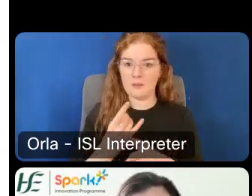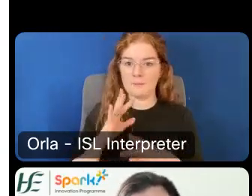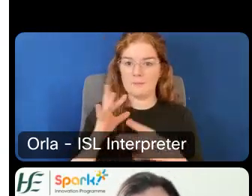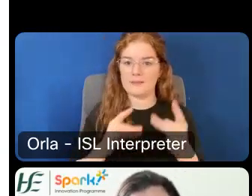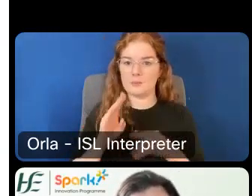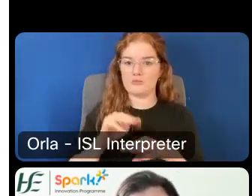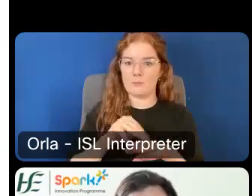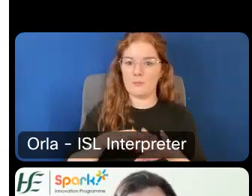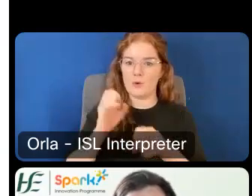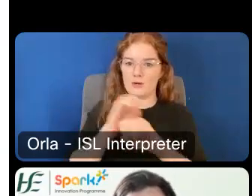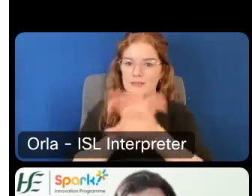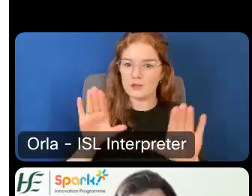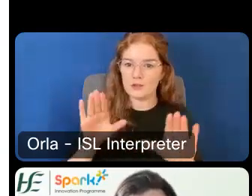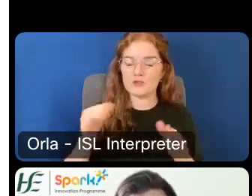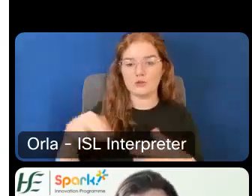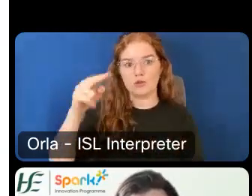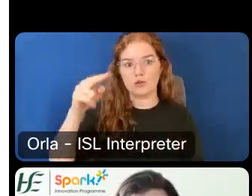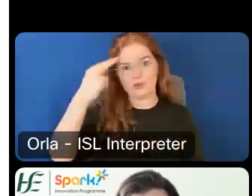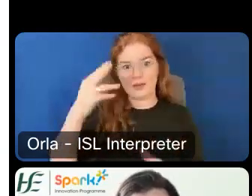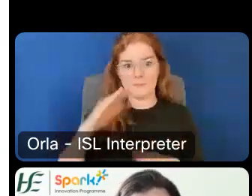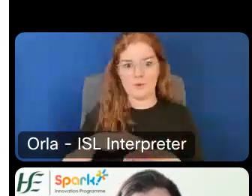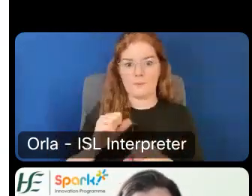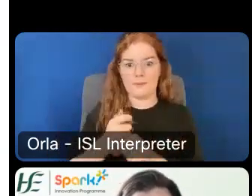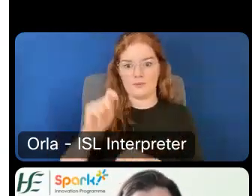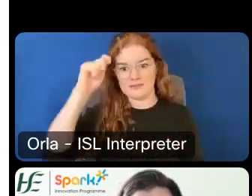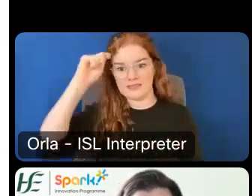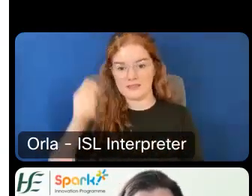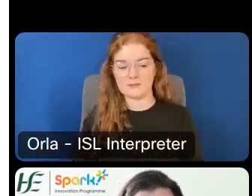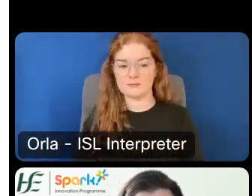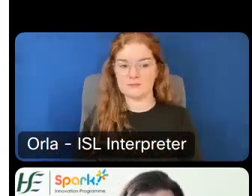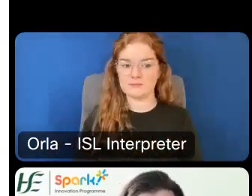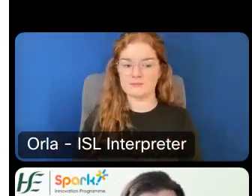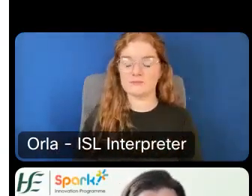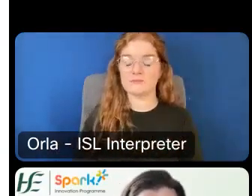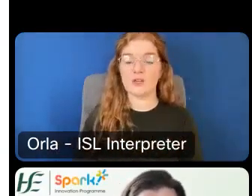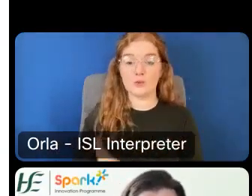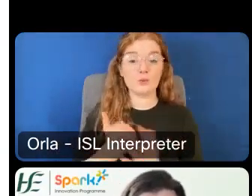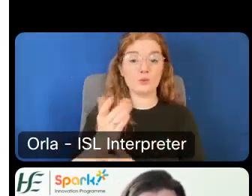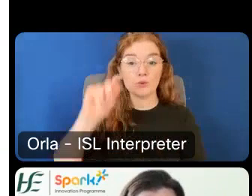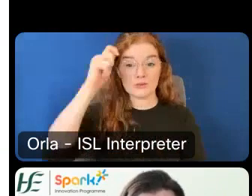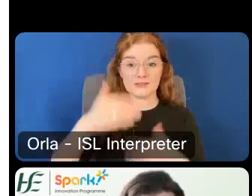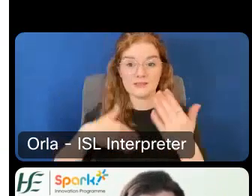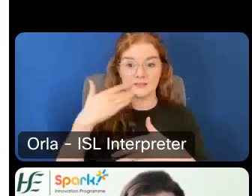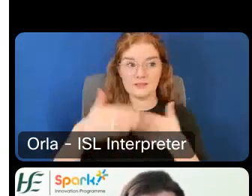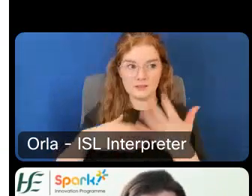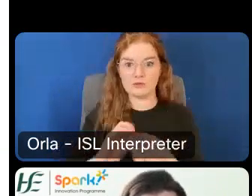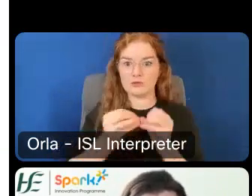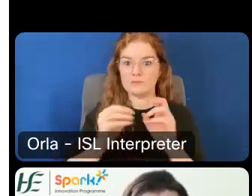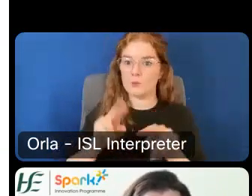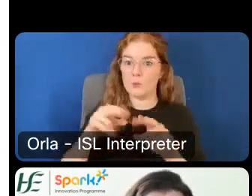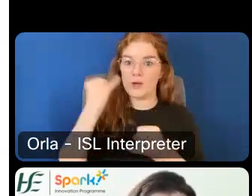and you learn more about the users through testing. And through this testing, it creates new ideas for the